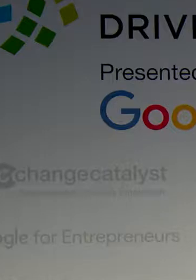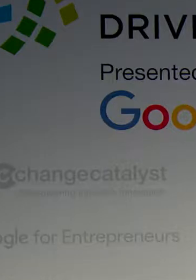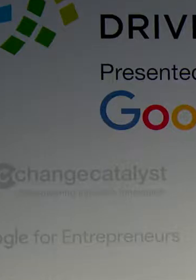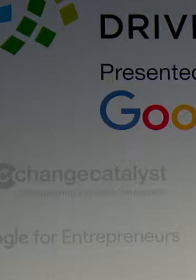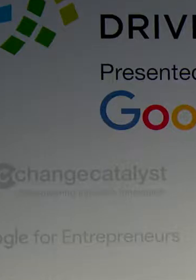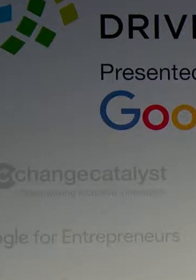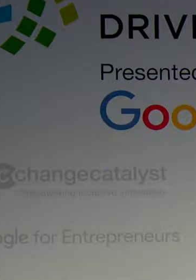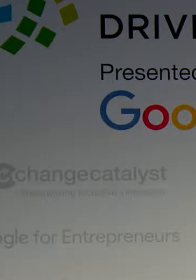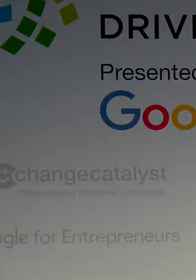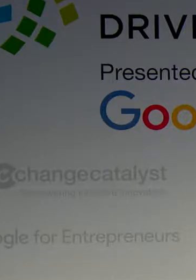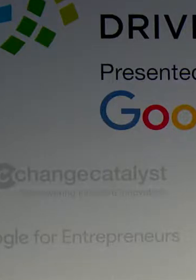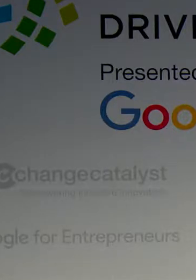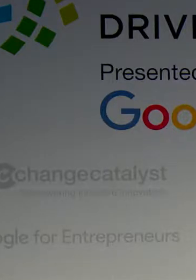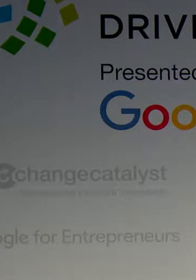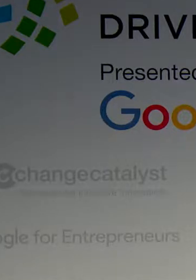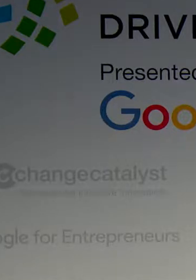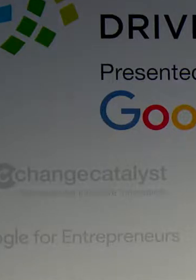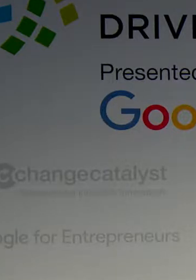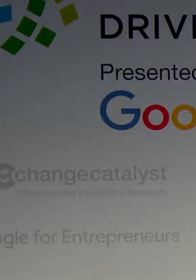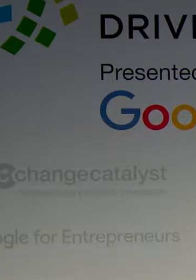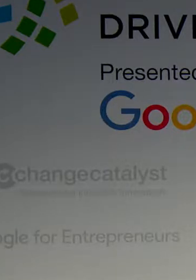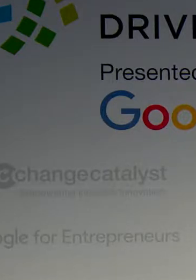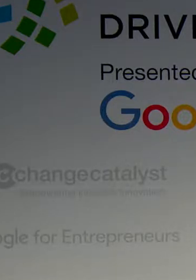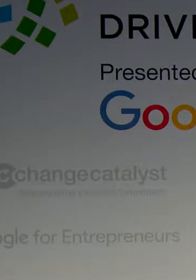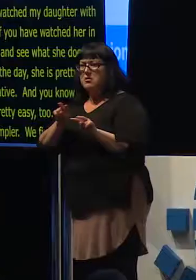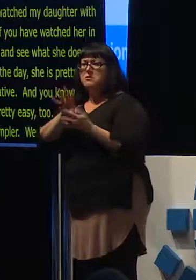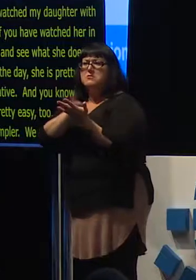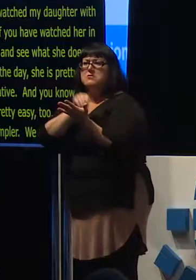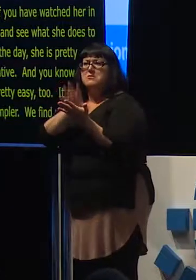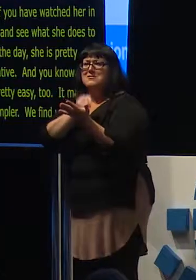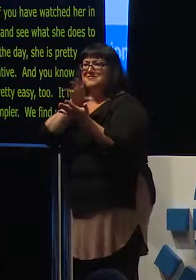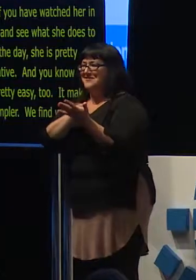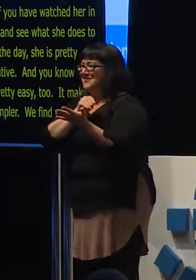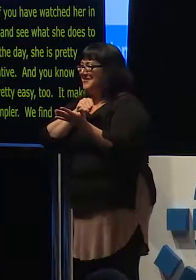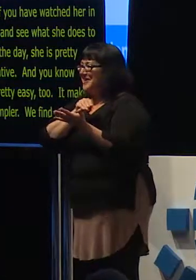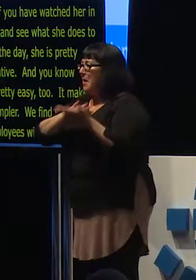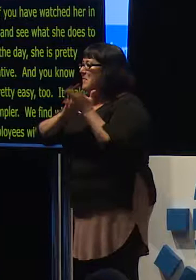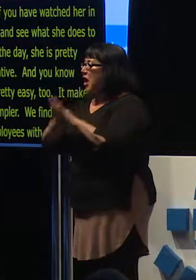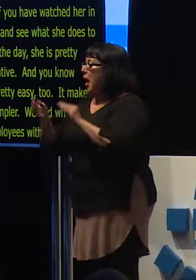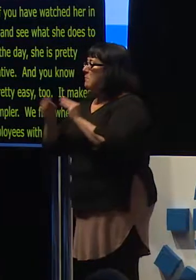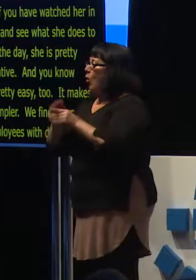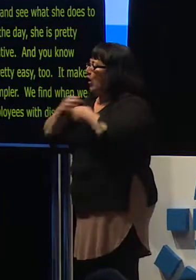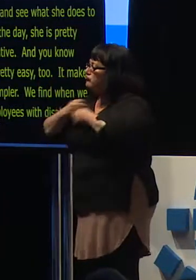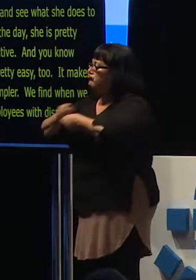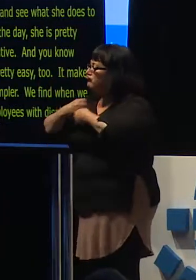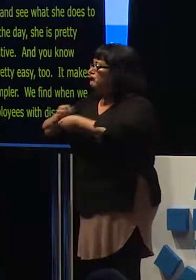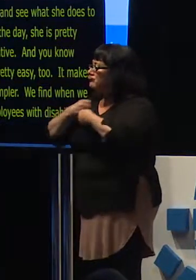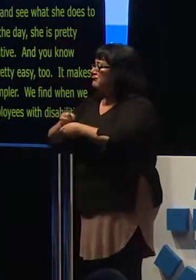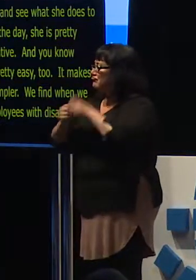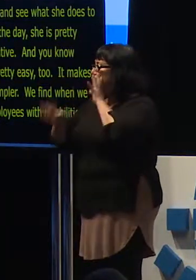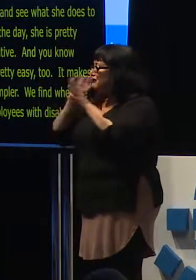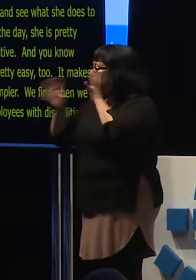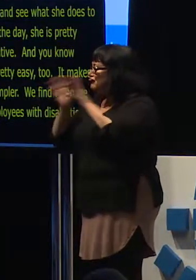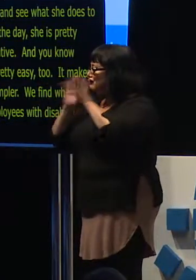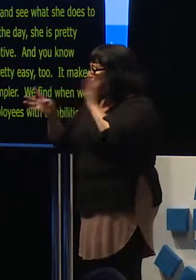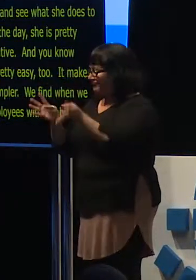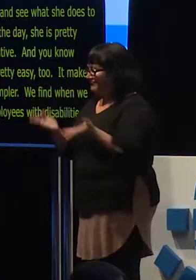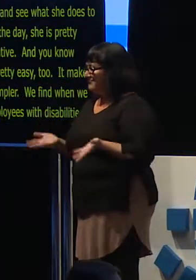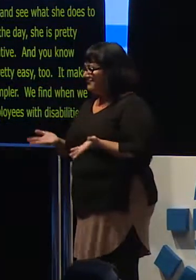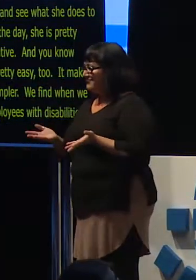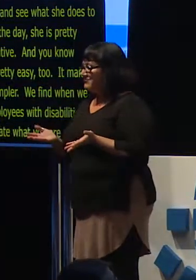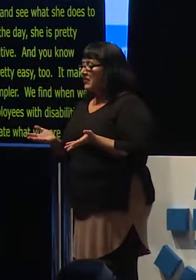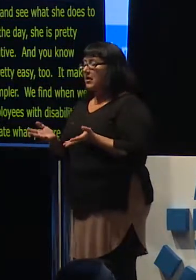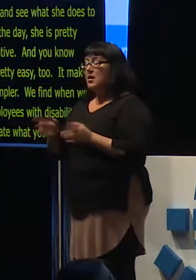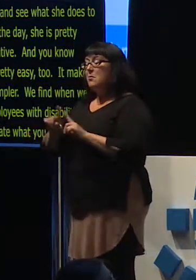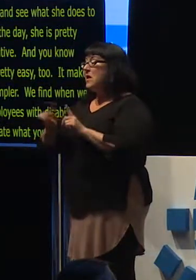we find that others emulate what they're doing. And you become more productive. You become more innovative. The challenge is